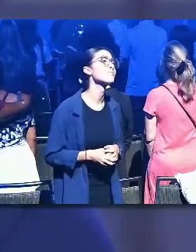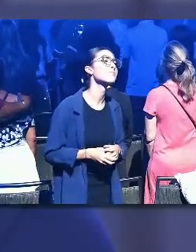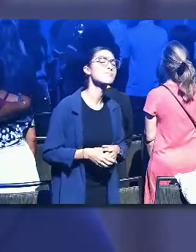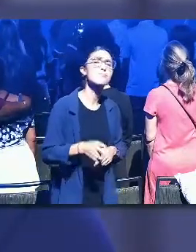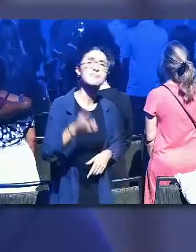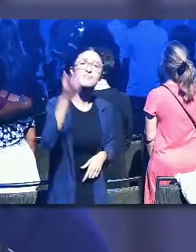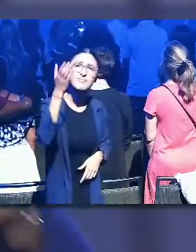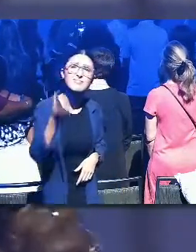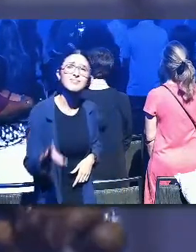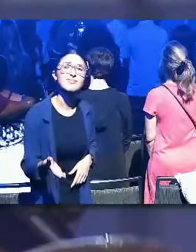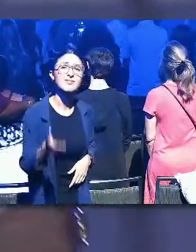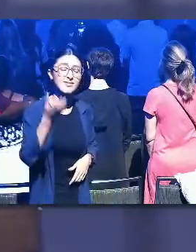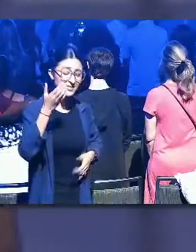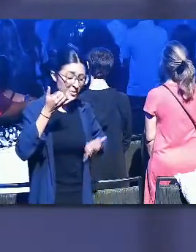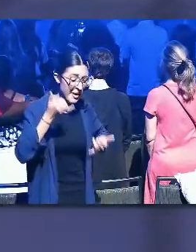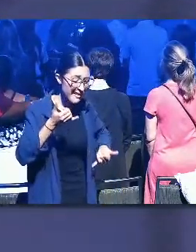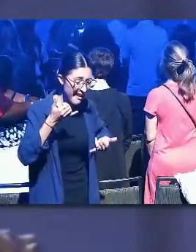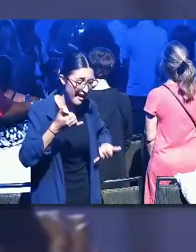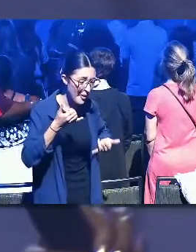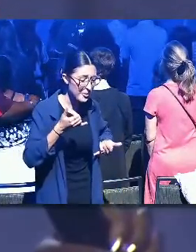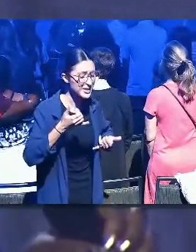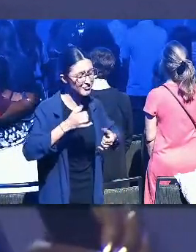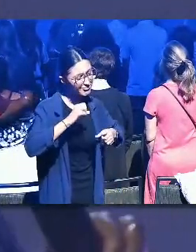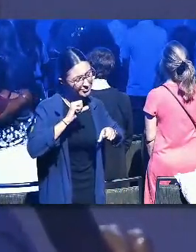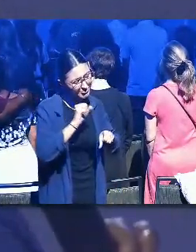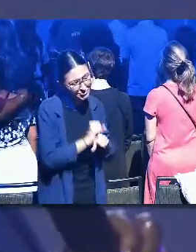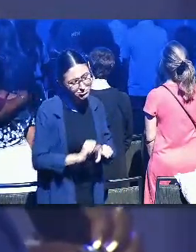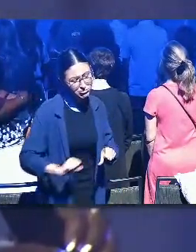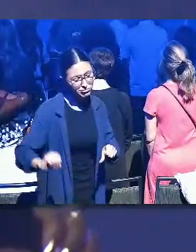He's working right now.